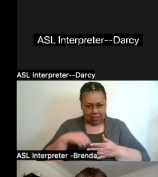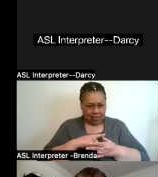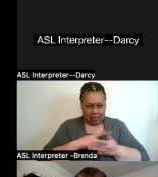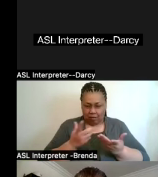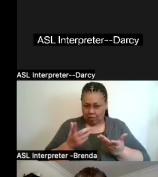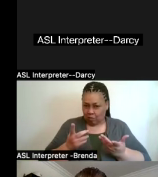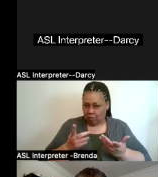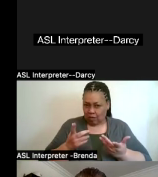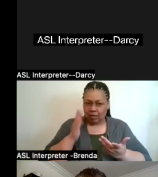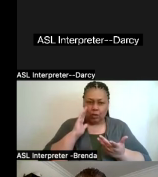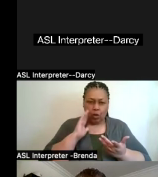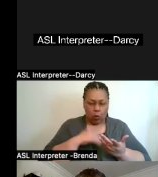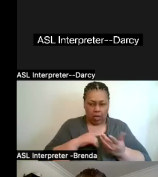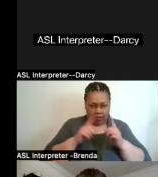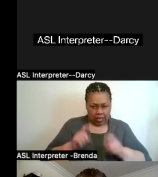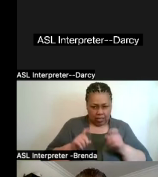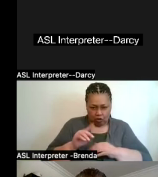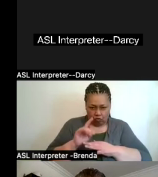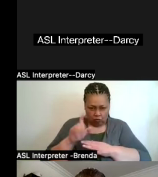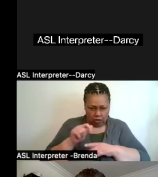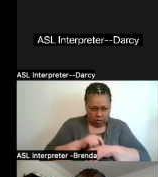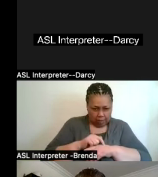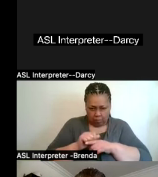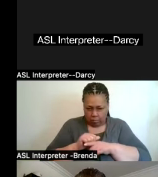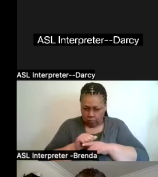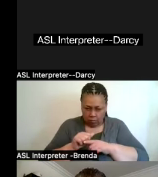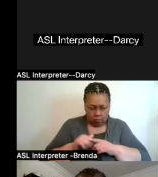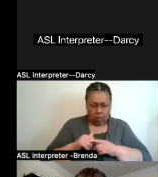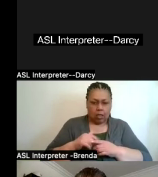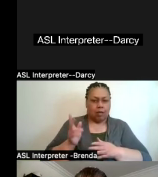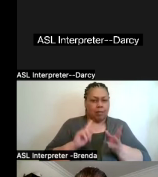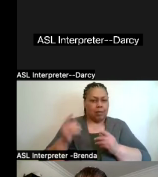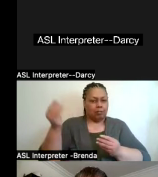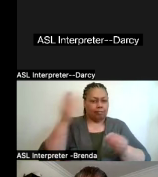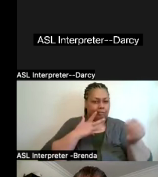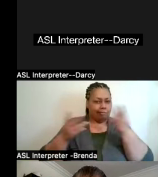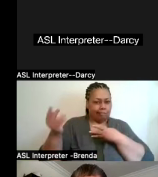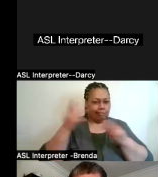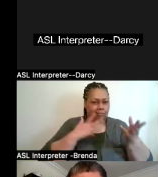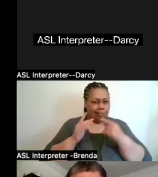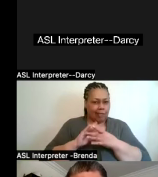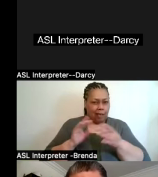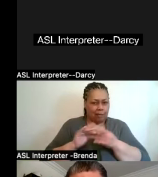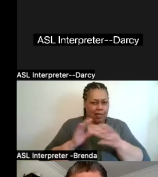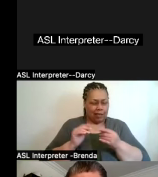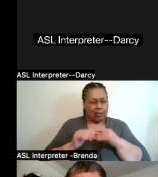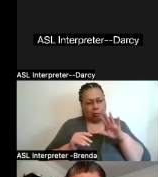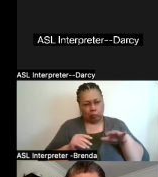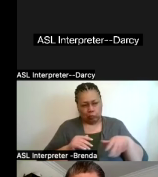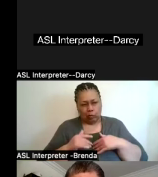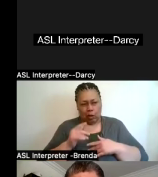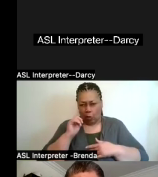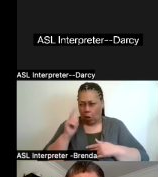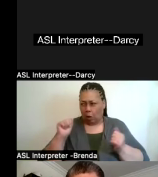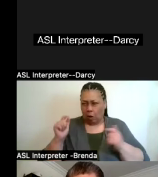where we've had the test at drill time, we've gotten comments from people like, oh, we thought everybody was